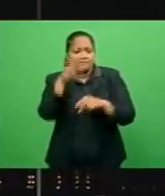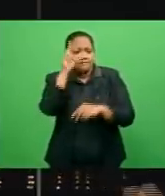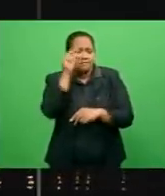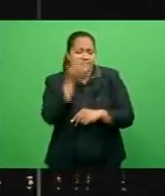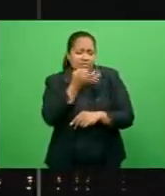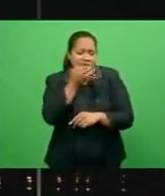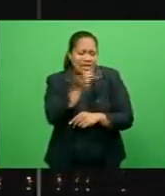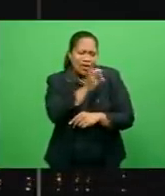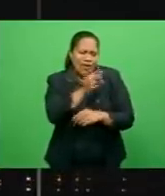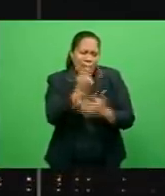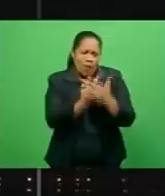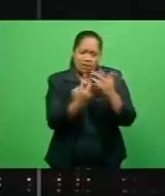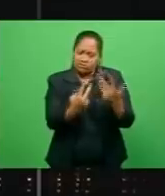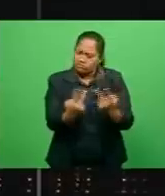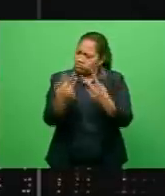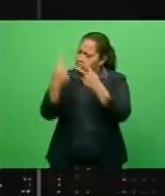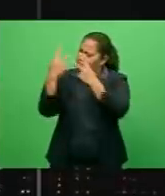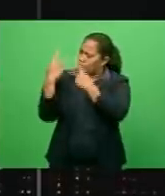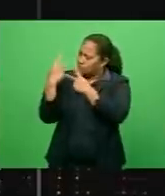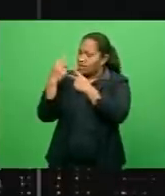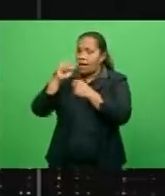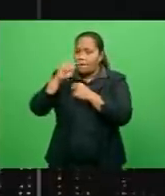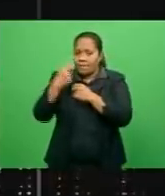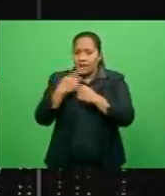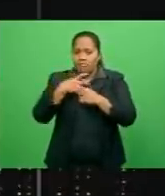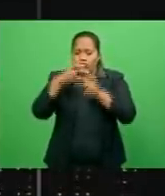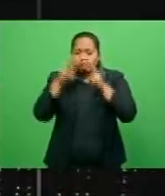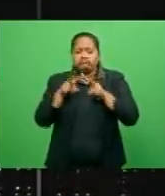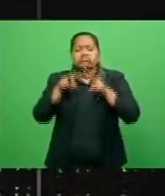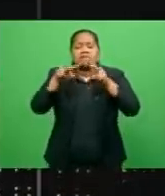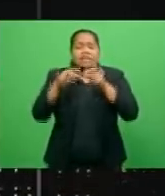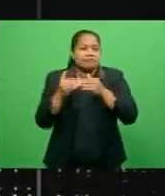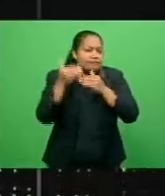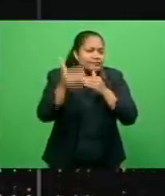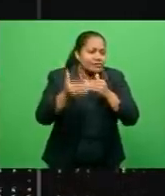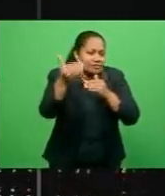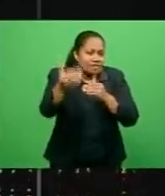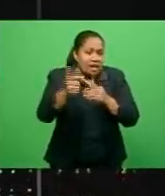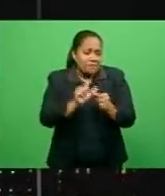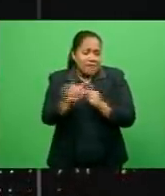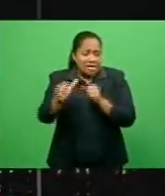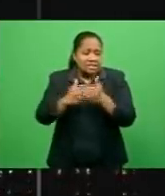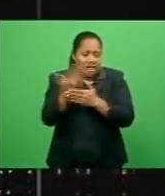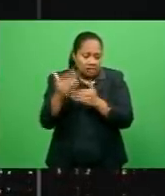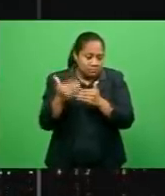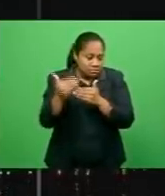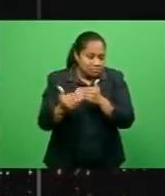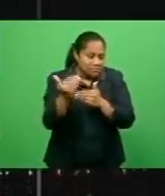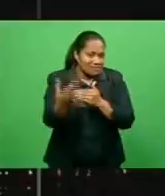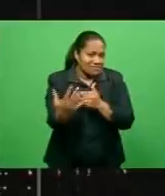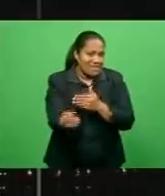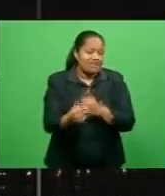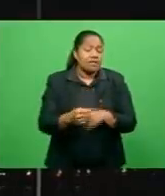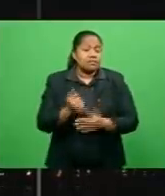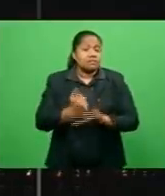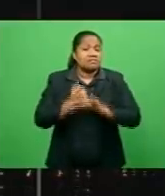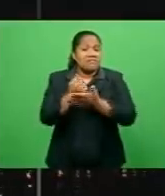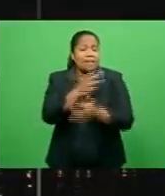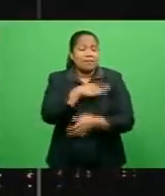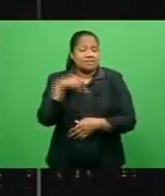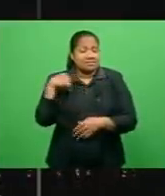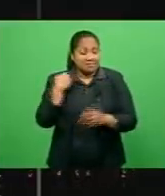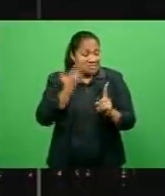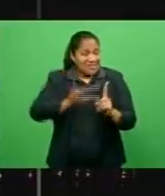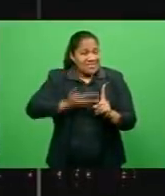to look back and reflect, but to look more into the future as the best days are yet to come. Assistant Minister for Youth and Sports Alvik Maharaj,